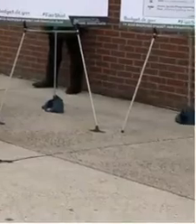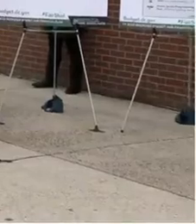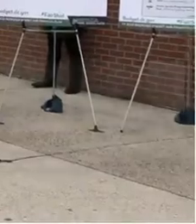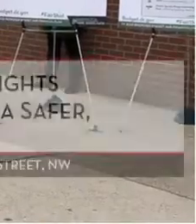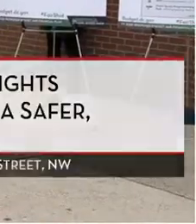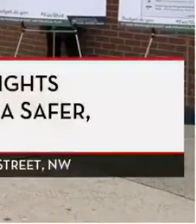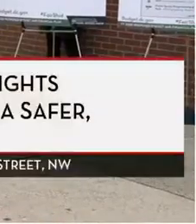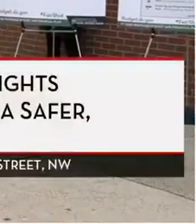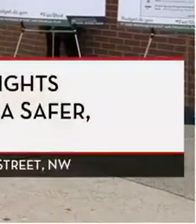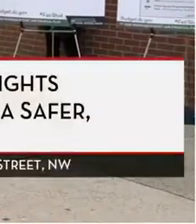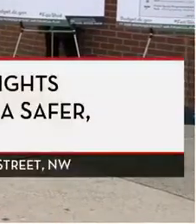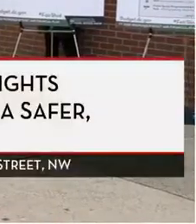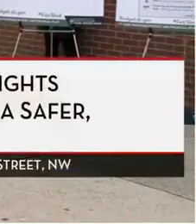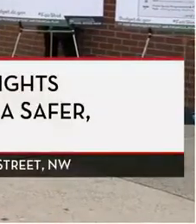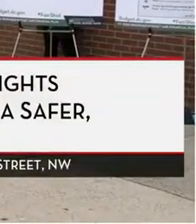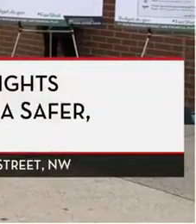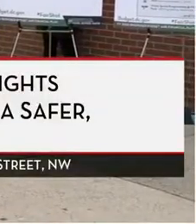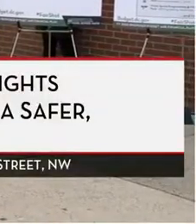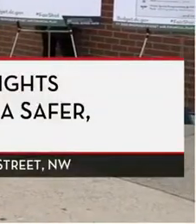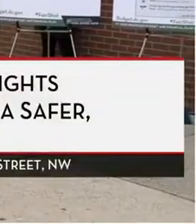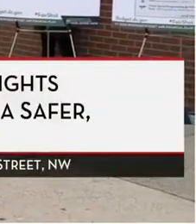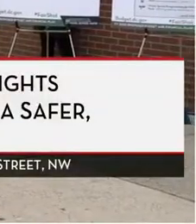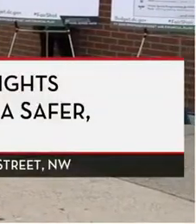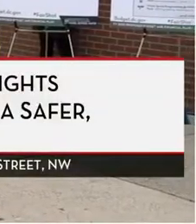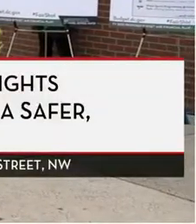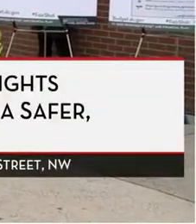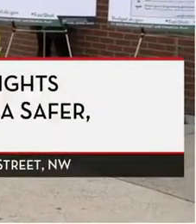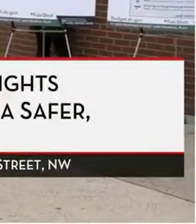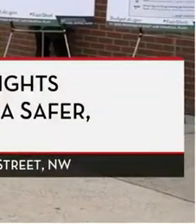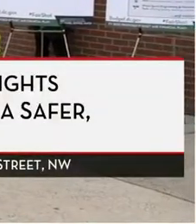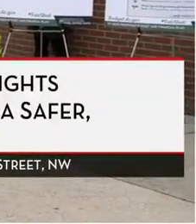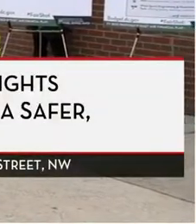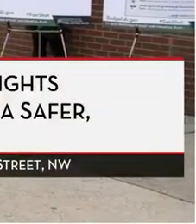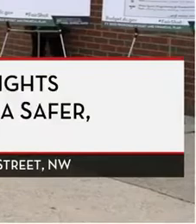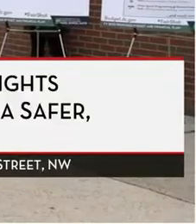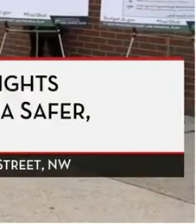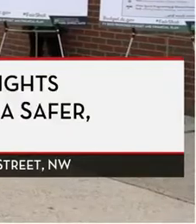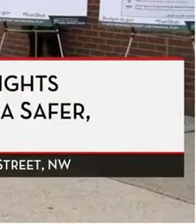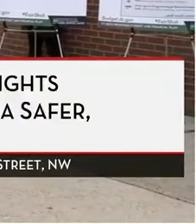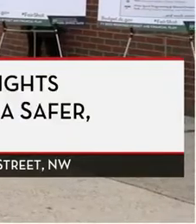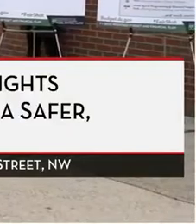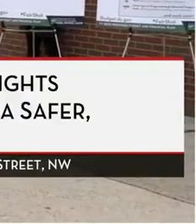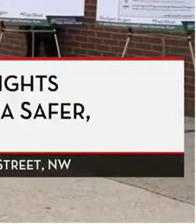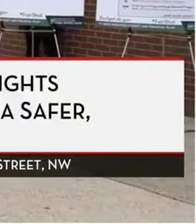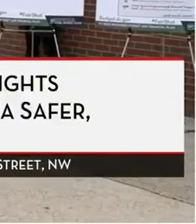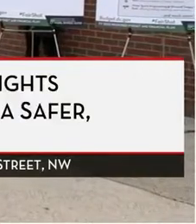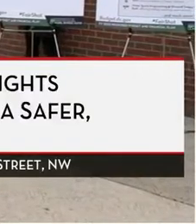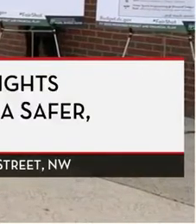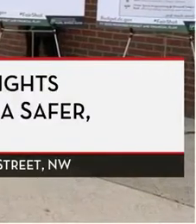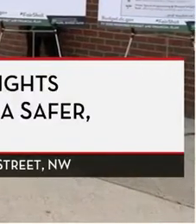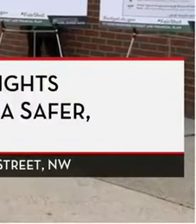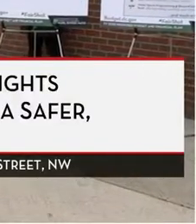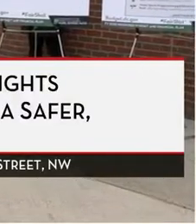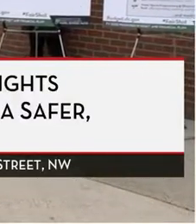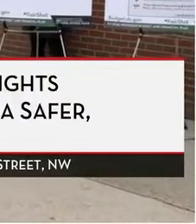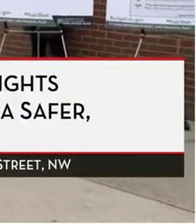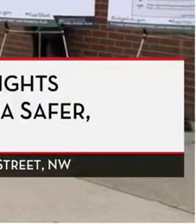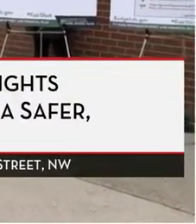Good morning, everyone. My name is Denzel Granson. I'm actually in the Morker program. I came home